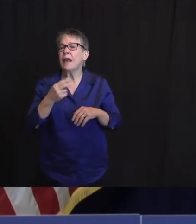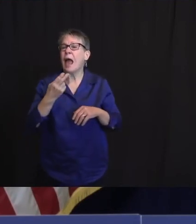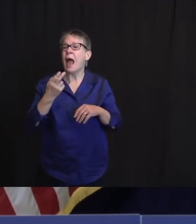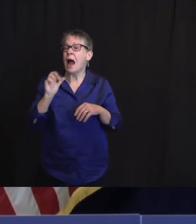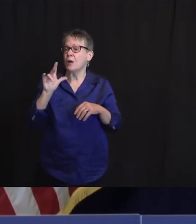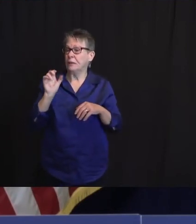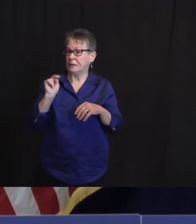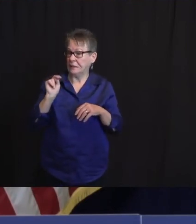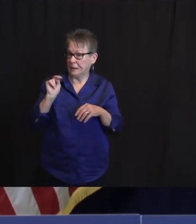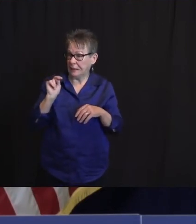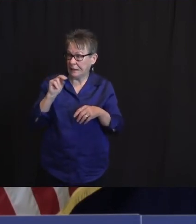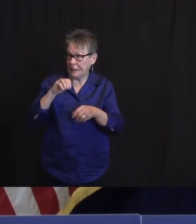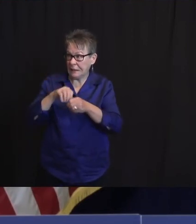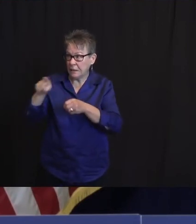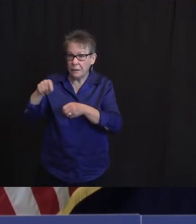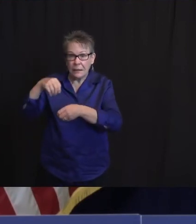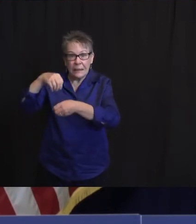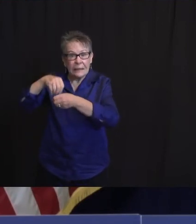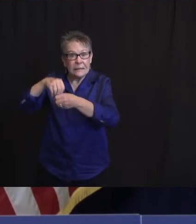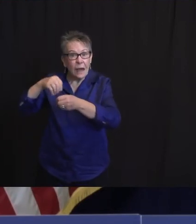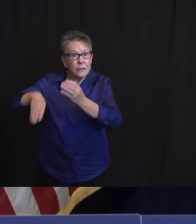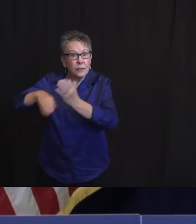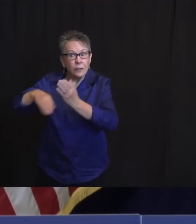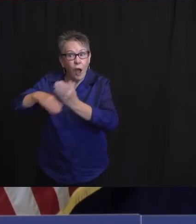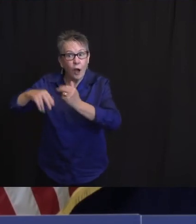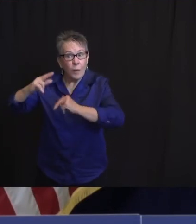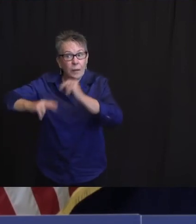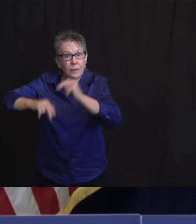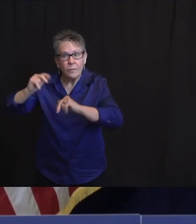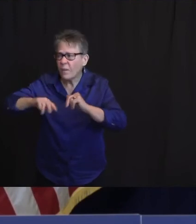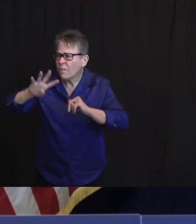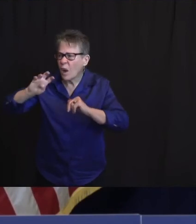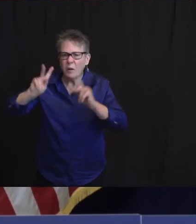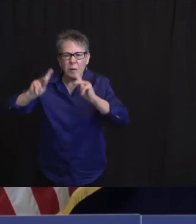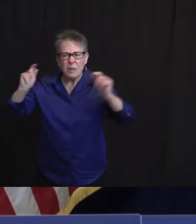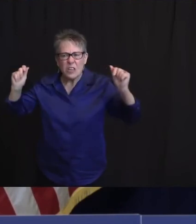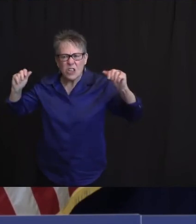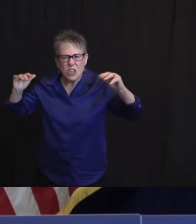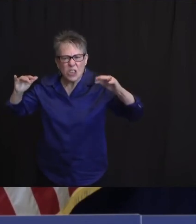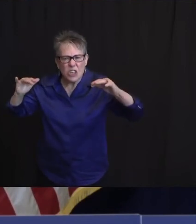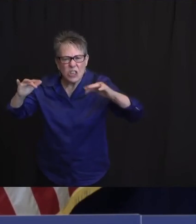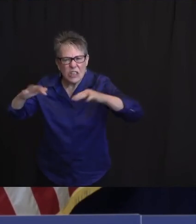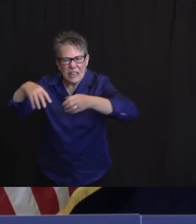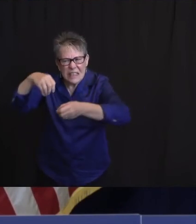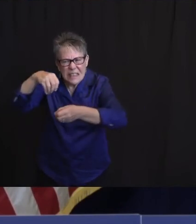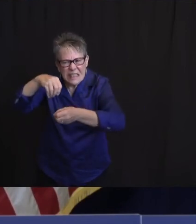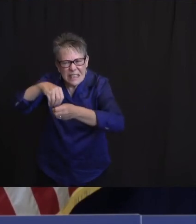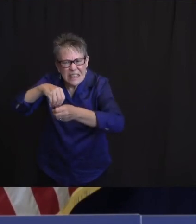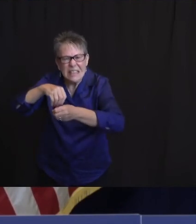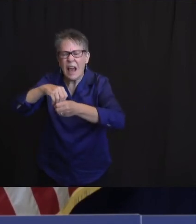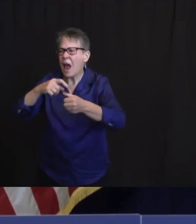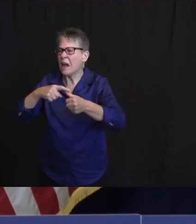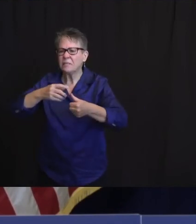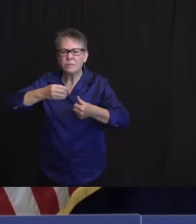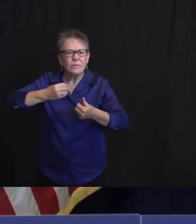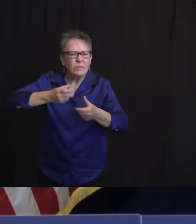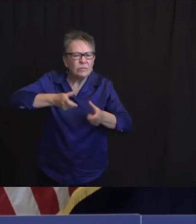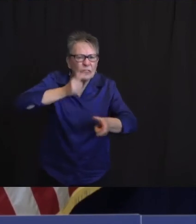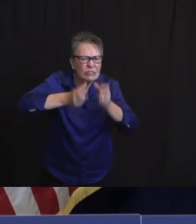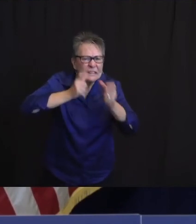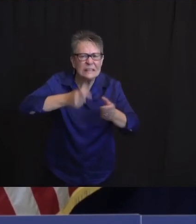facility where approximately 400 people were in an indoor league, food and drinks being served, no social distancing,